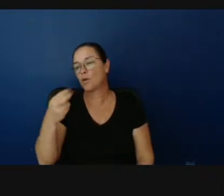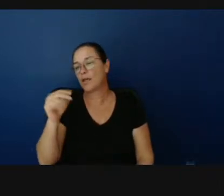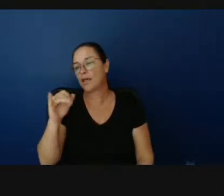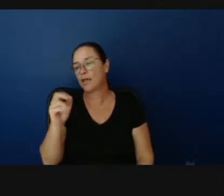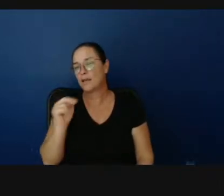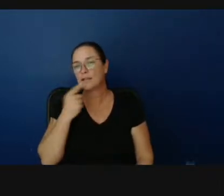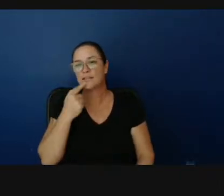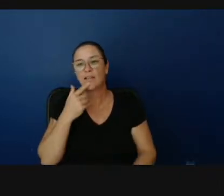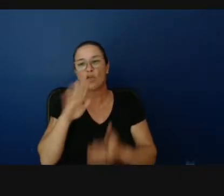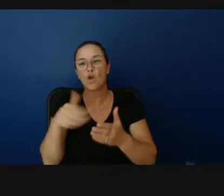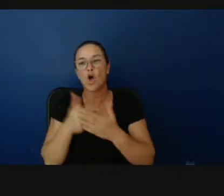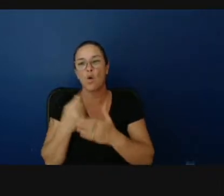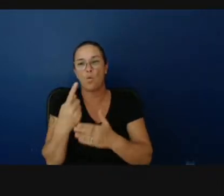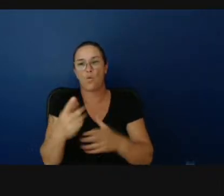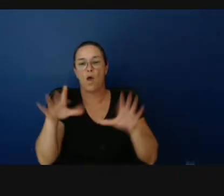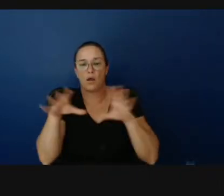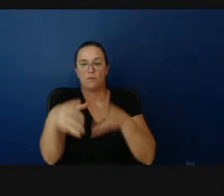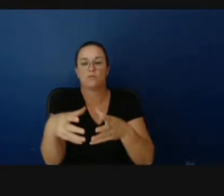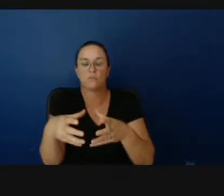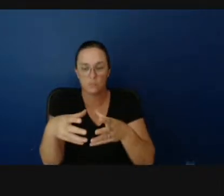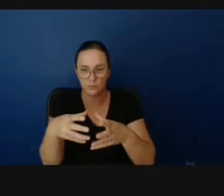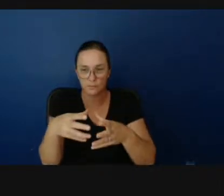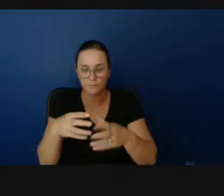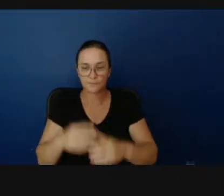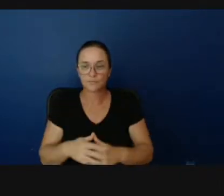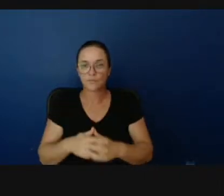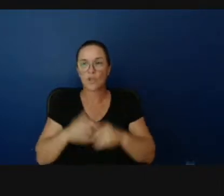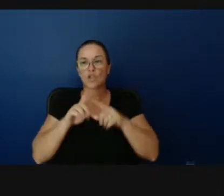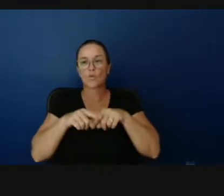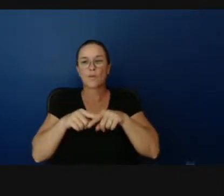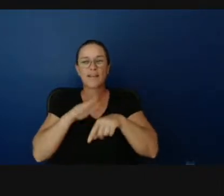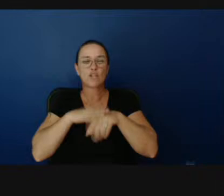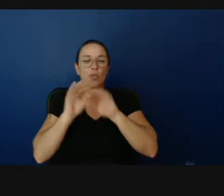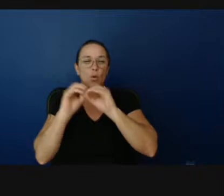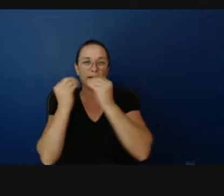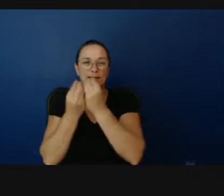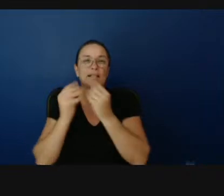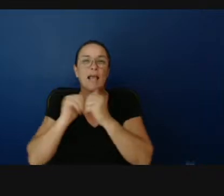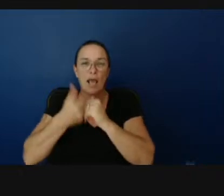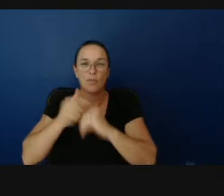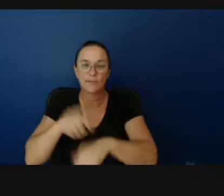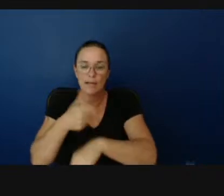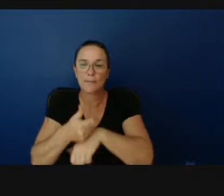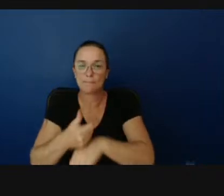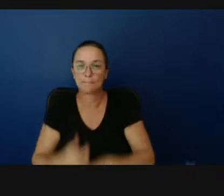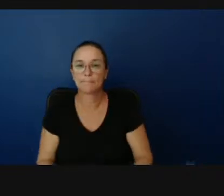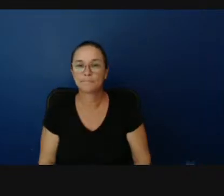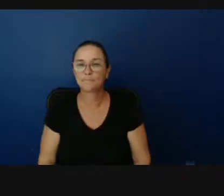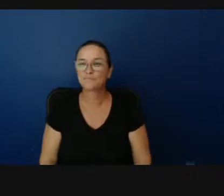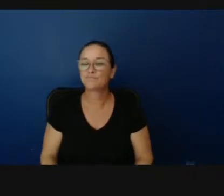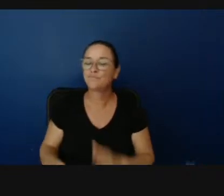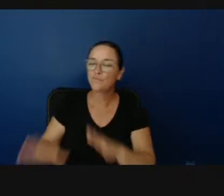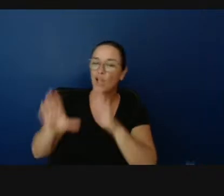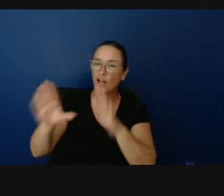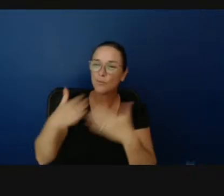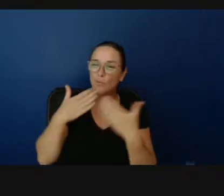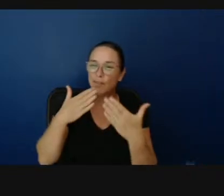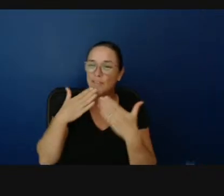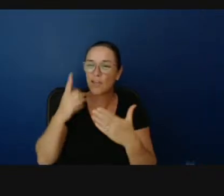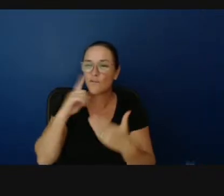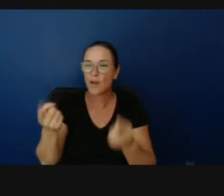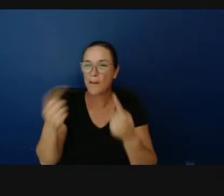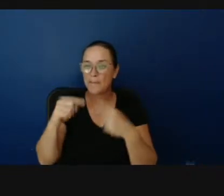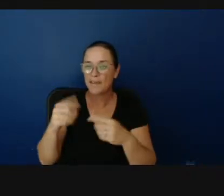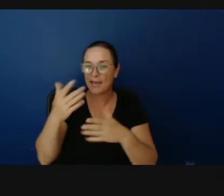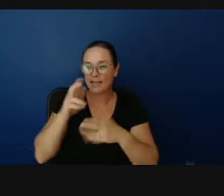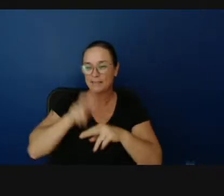phase. So yeah, it just depends on the organization and how they're defining it. Awesome. Well, thank you for coming and sitting down with us.